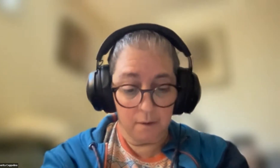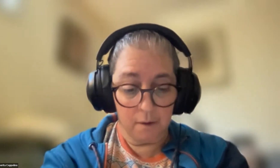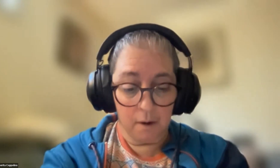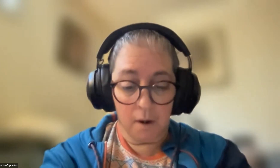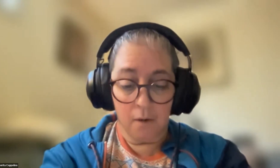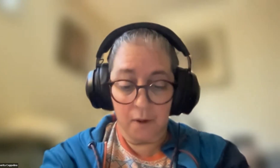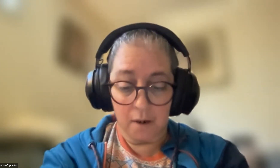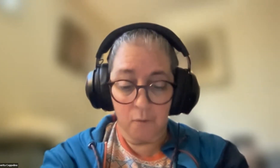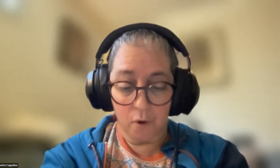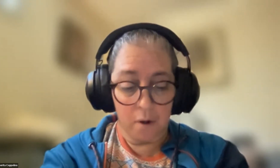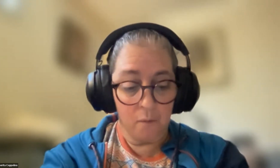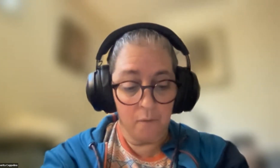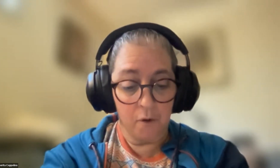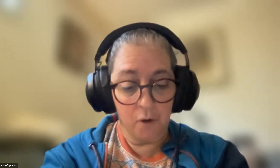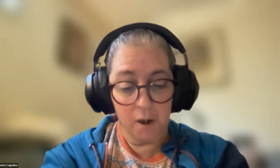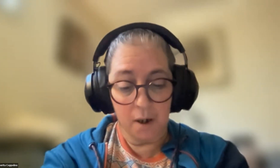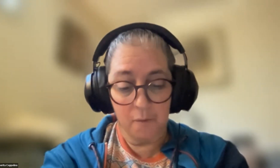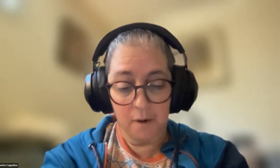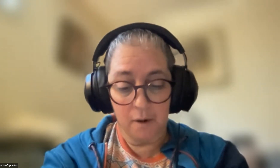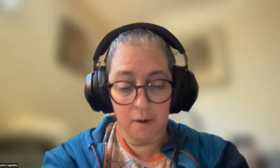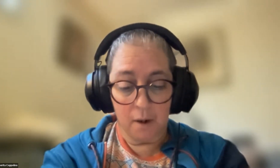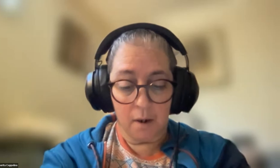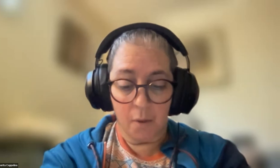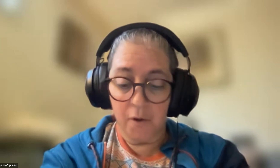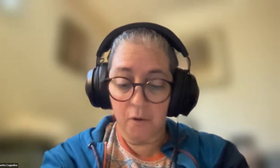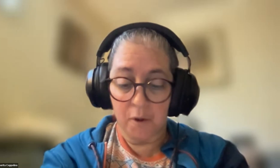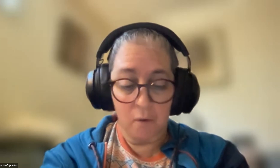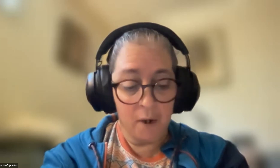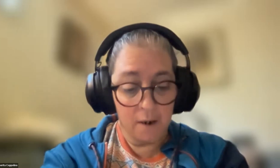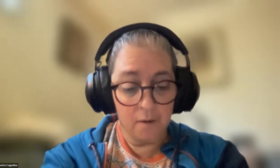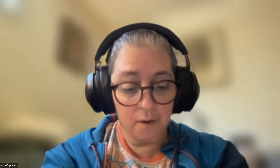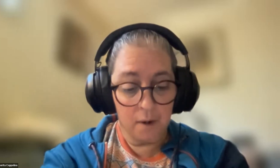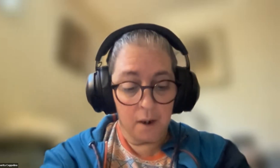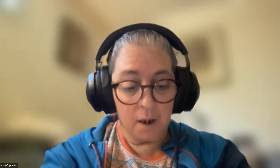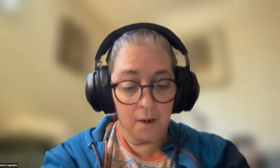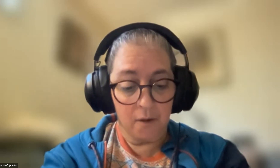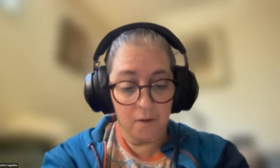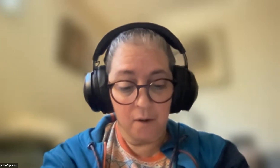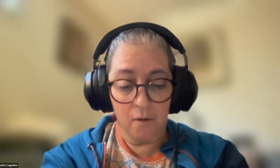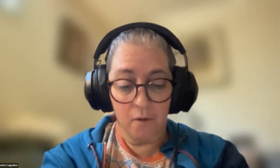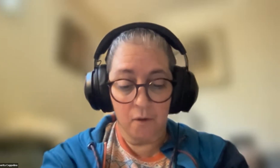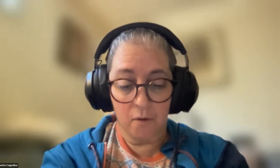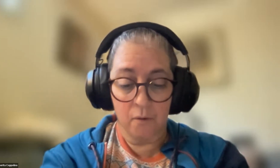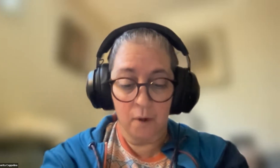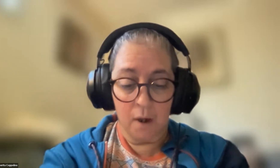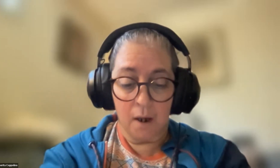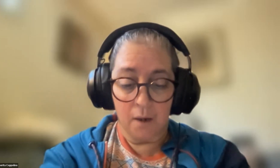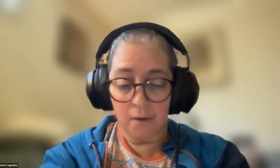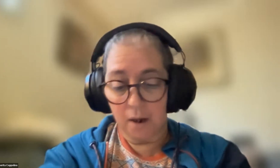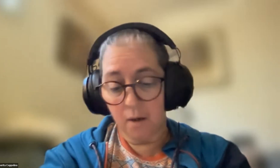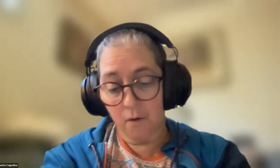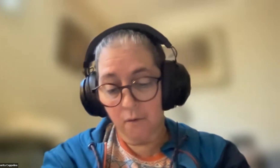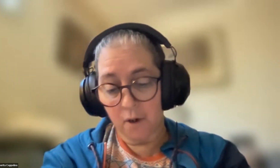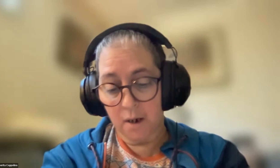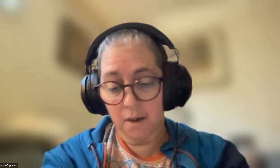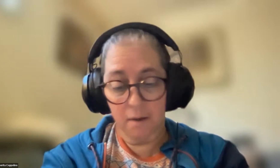disabilities, he started working with Victorian government, helping spread awareness and assessing concerns as